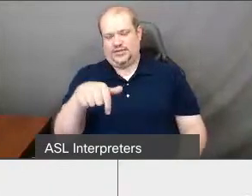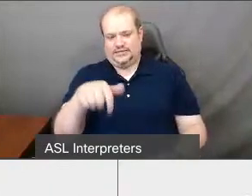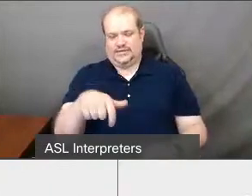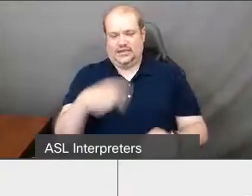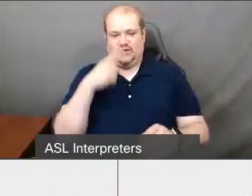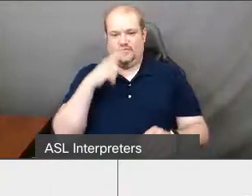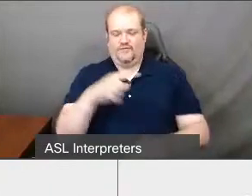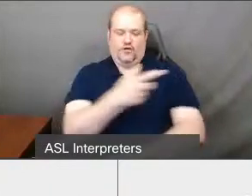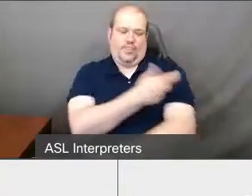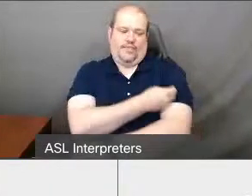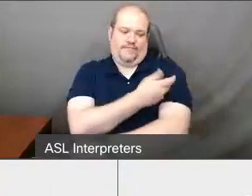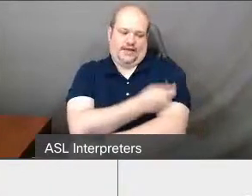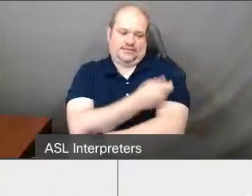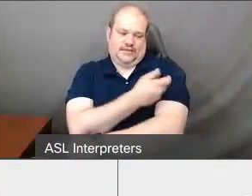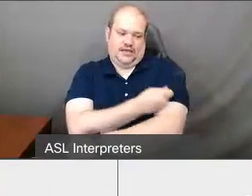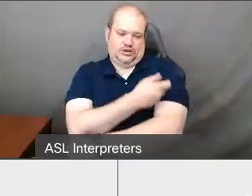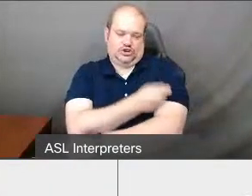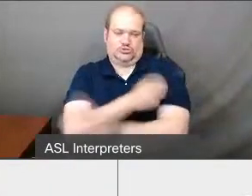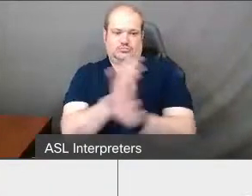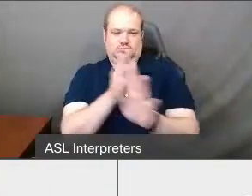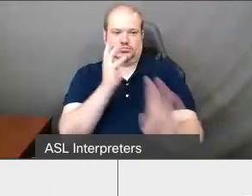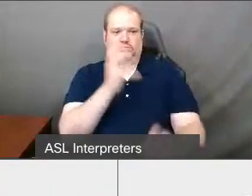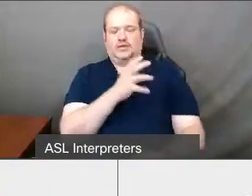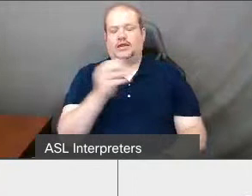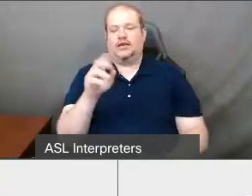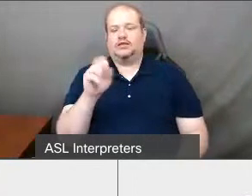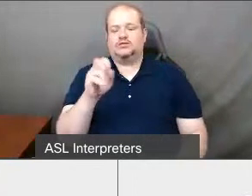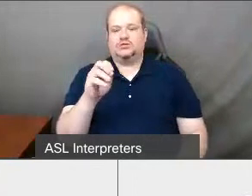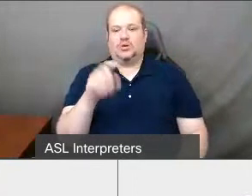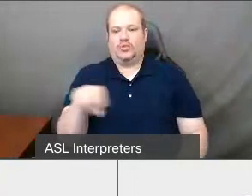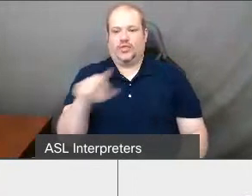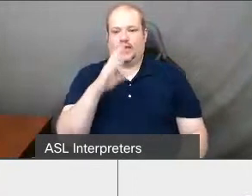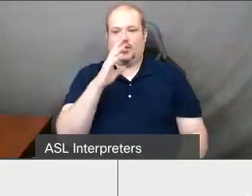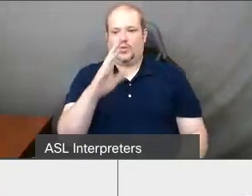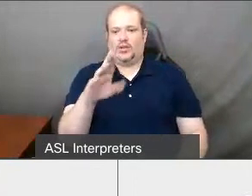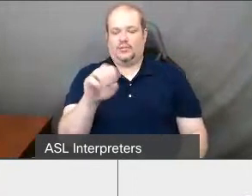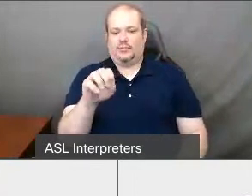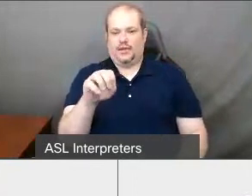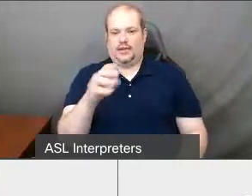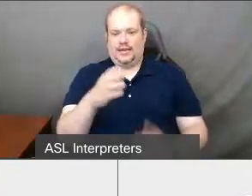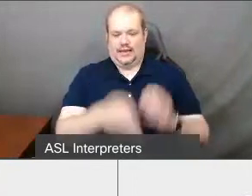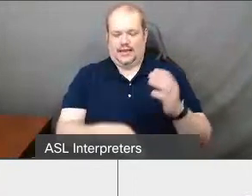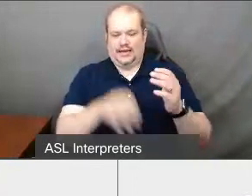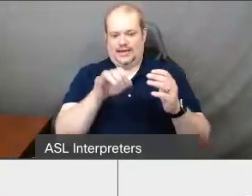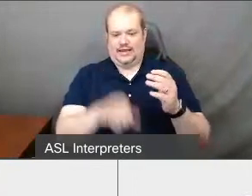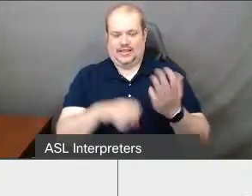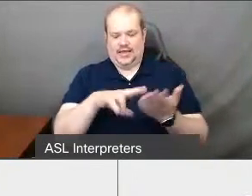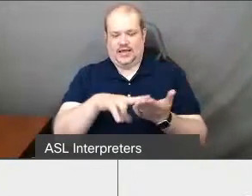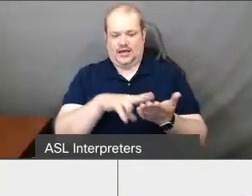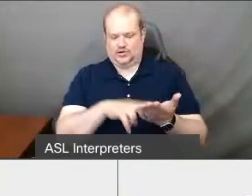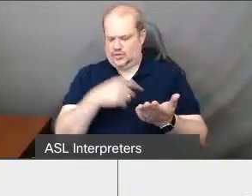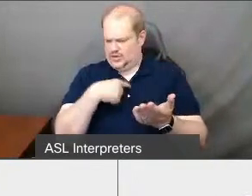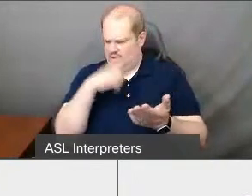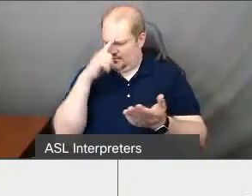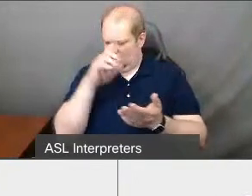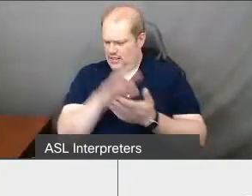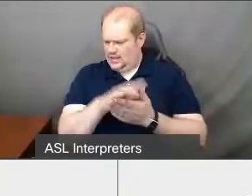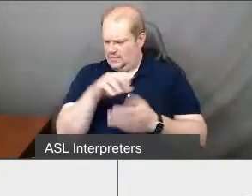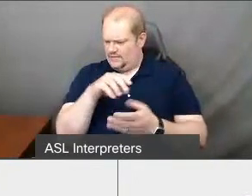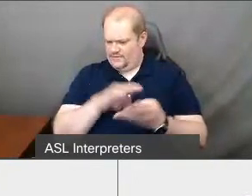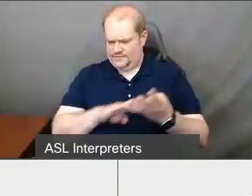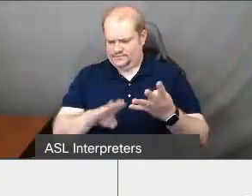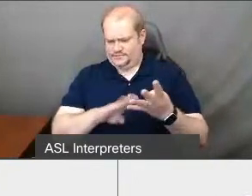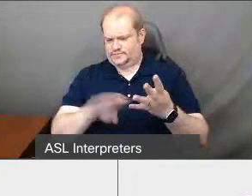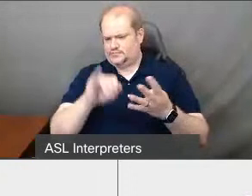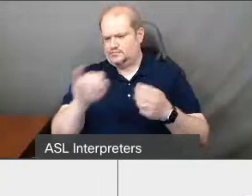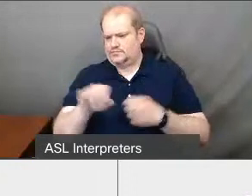for the vaccinations. And so they will be ending that contract, I believe, end of July,